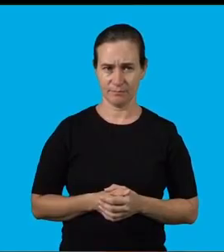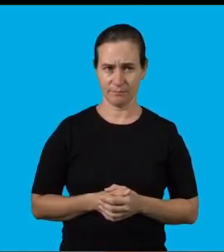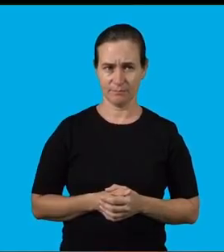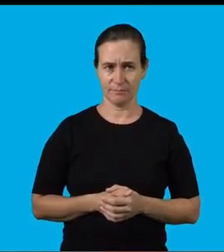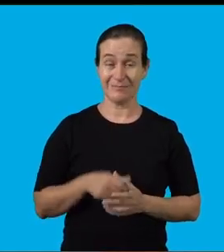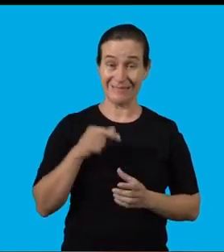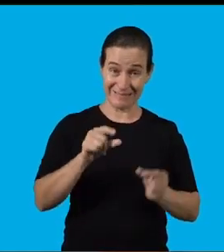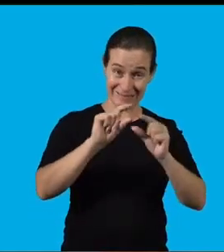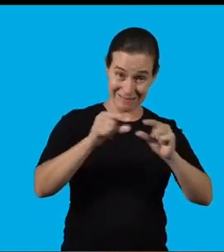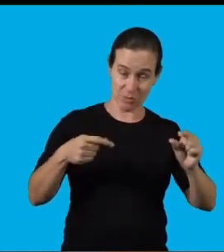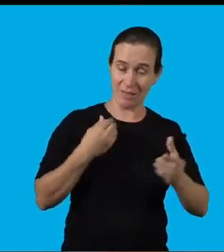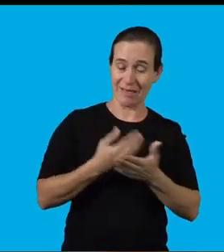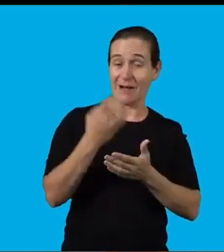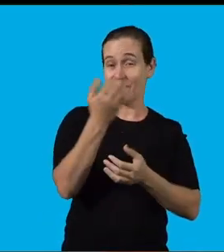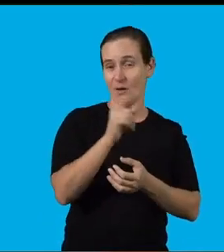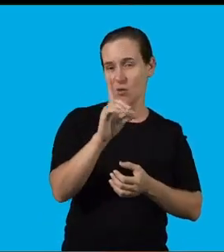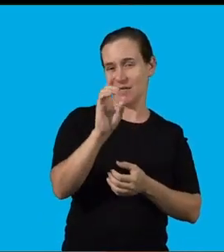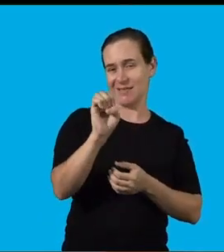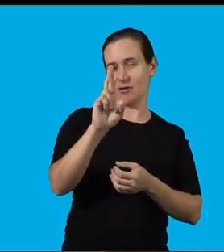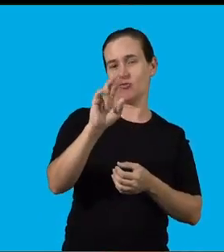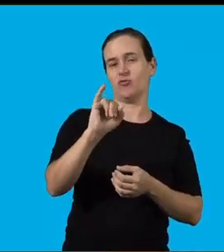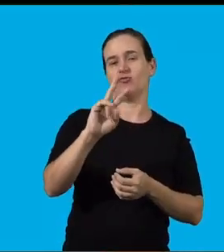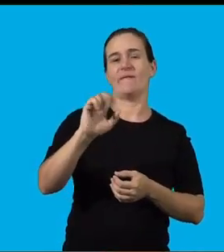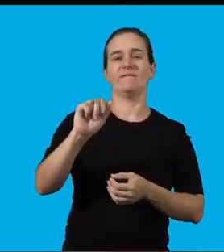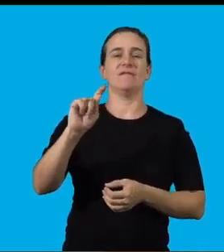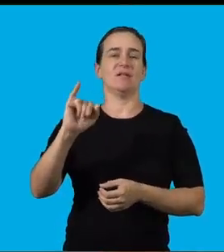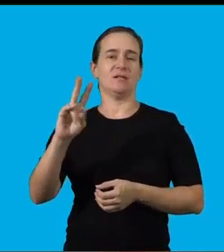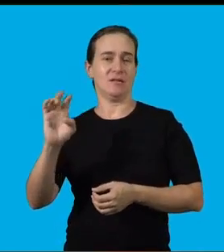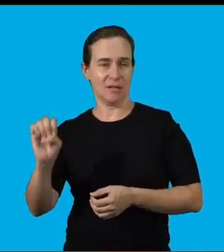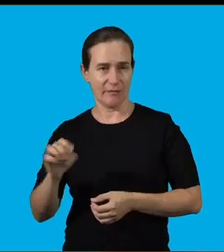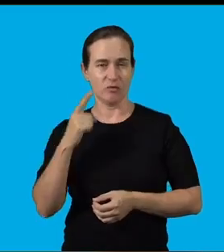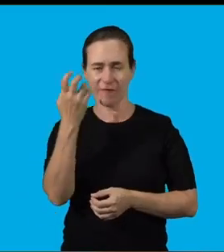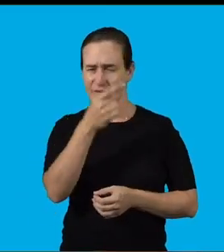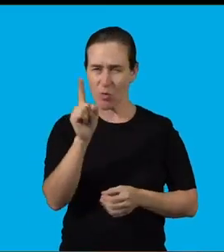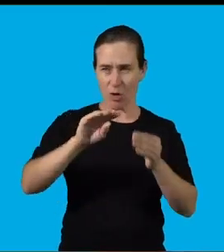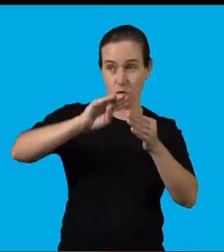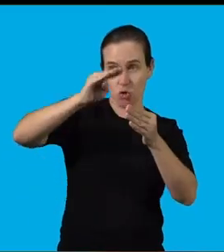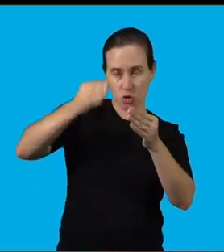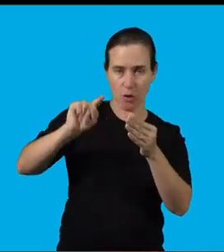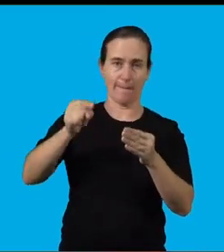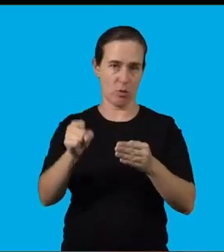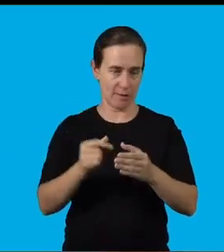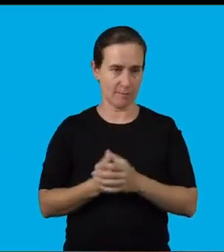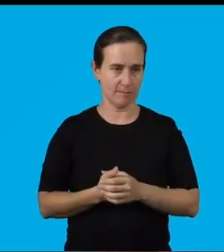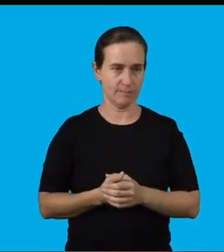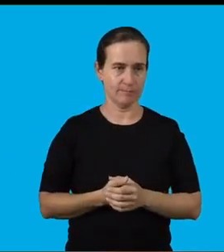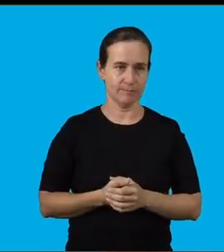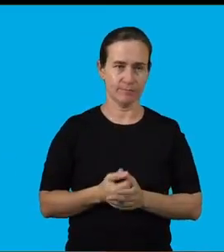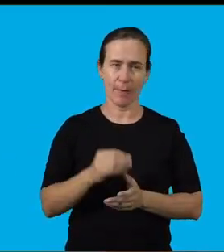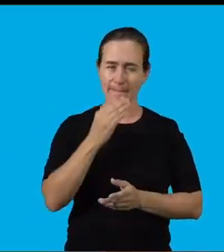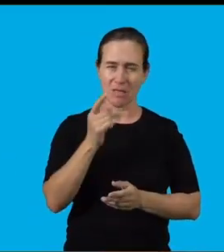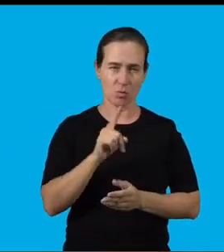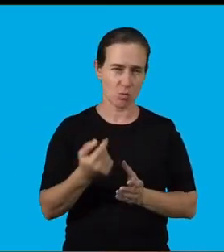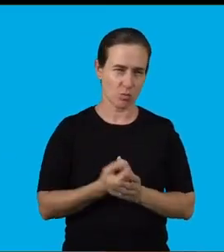So this is our expression that we need to find the derivative of in order to find the turning point. So therefore, if we take the